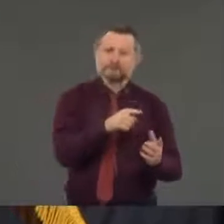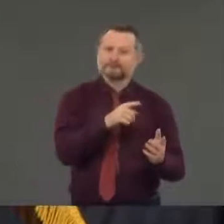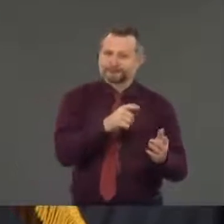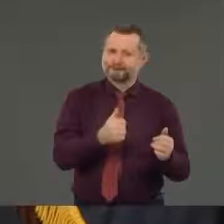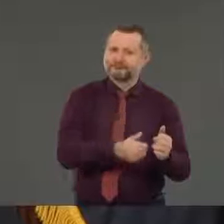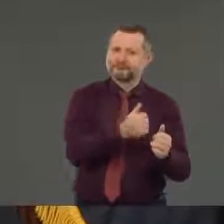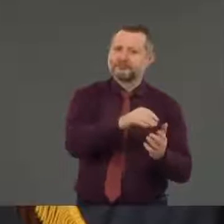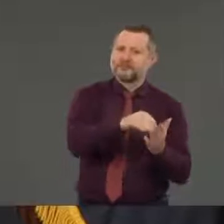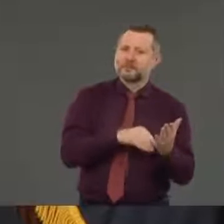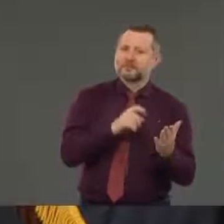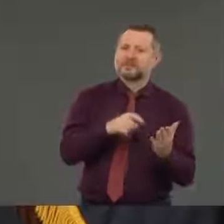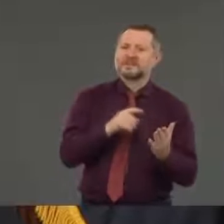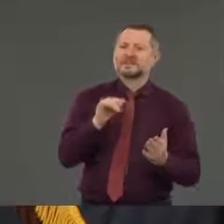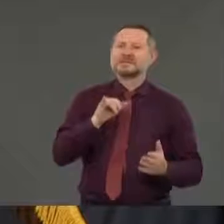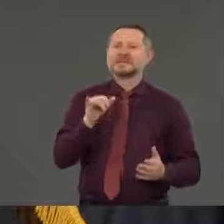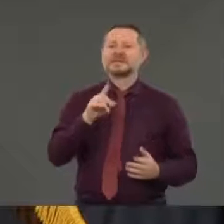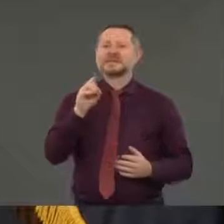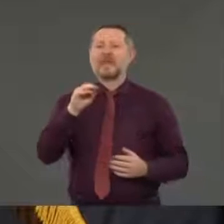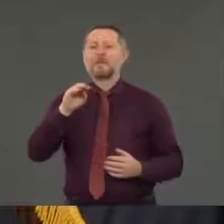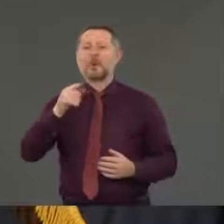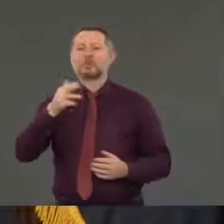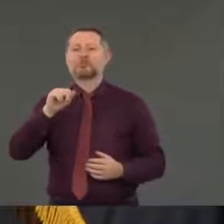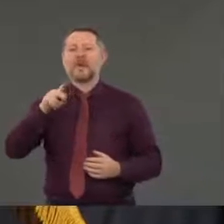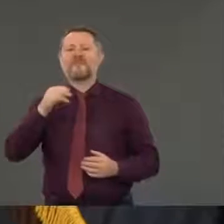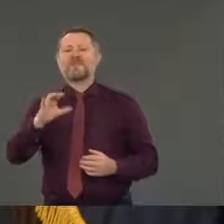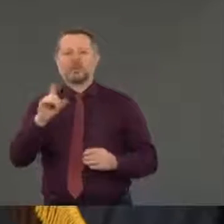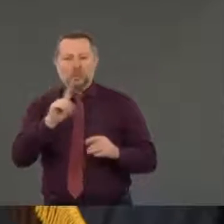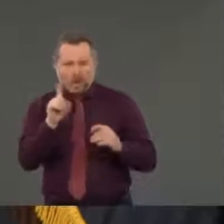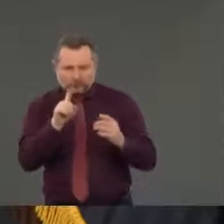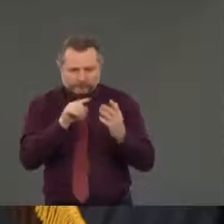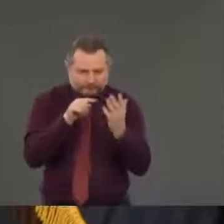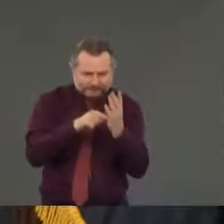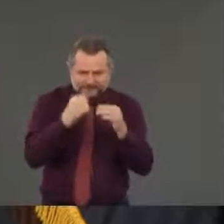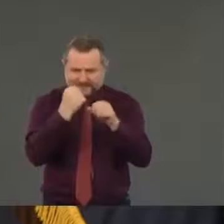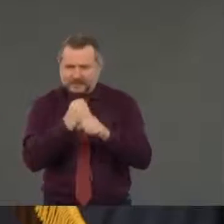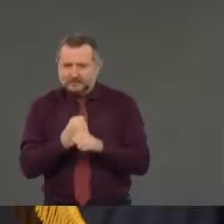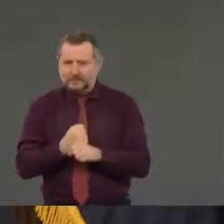demographic data is not protected, because we want to know